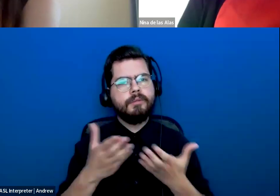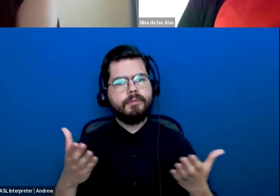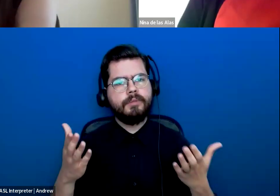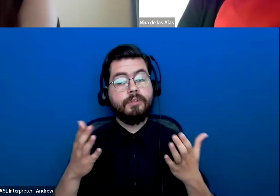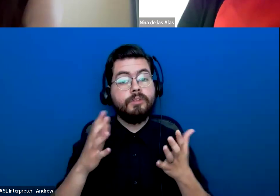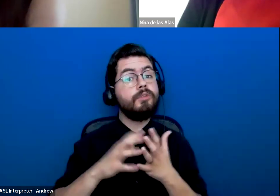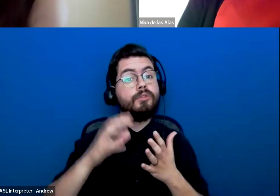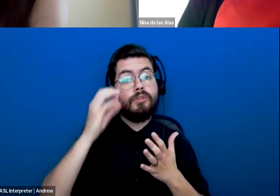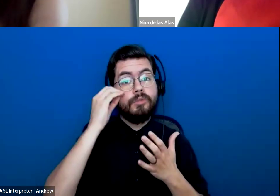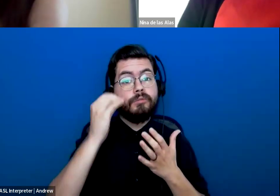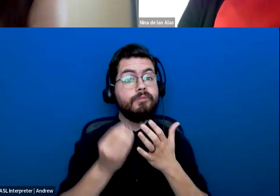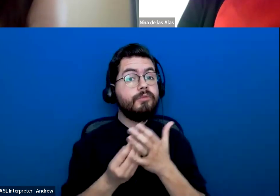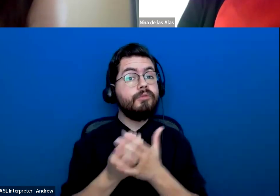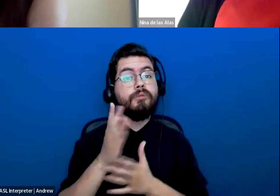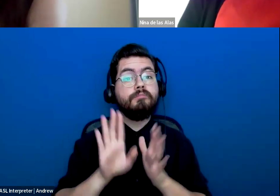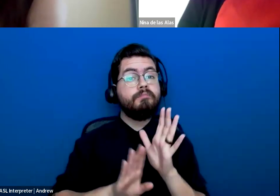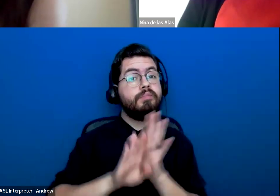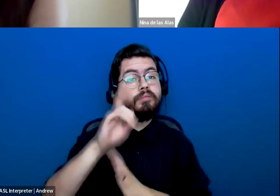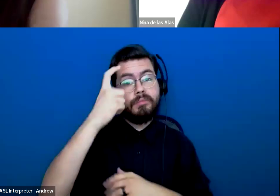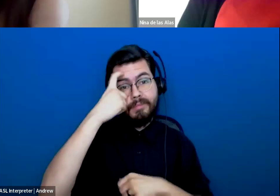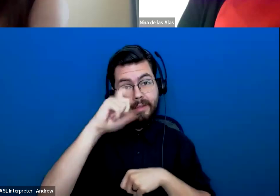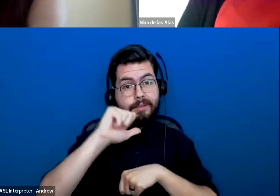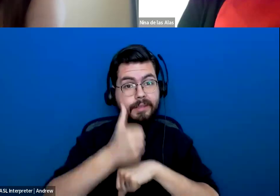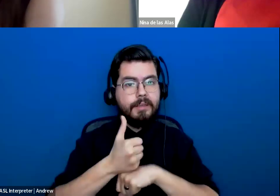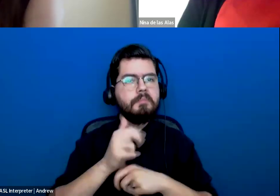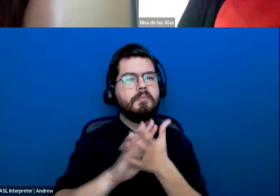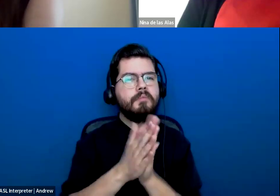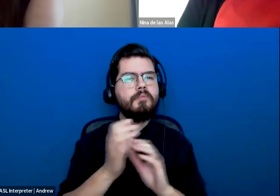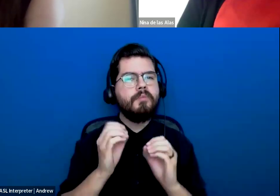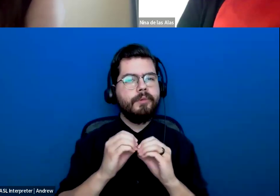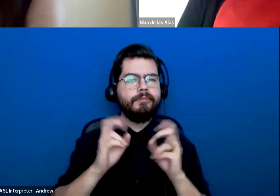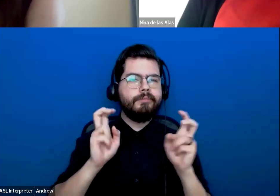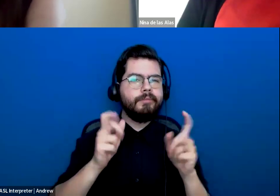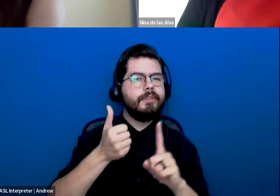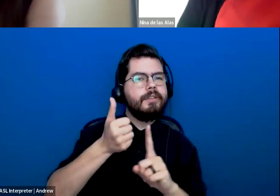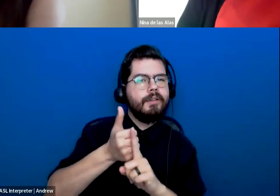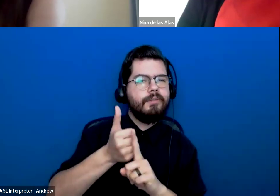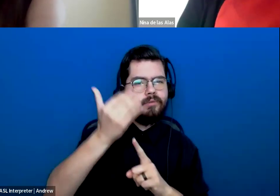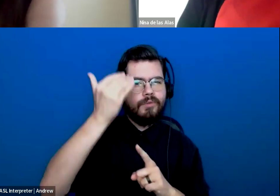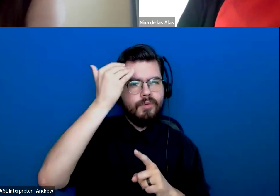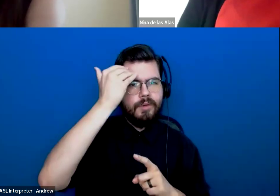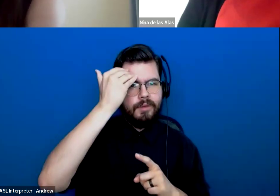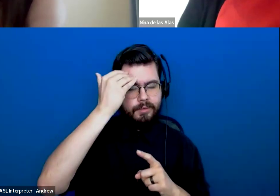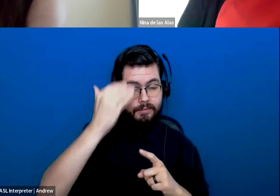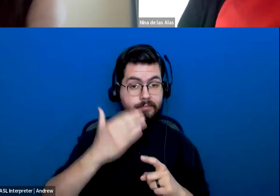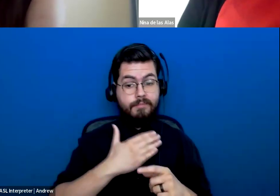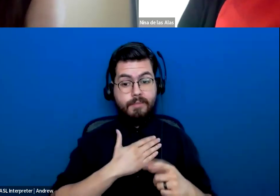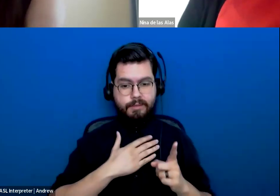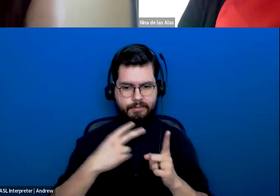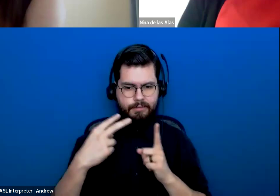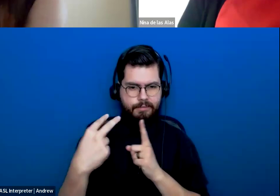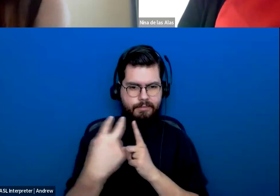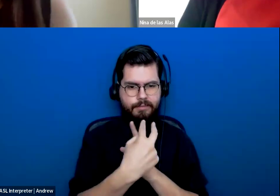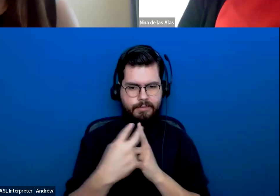maybe lots of things that you talked about. They become more self-aware and begin to reframe their perceptions of themselves. But is